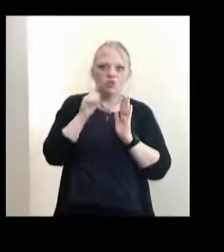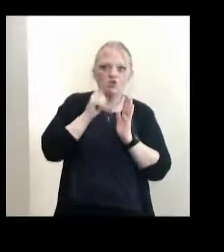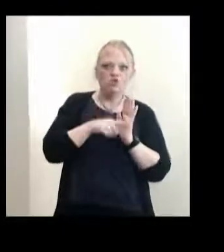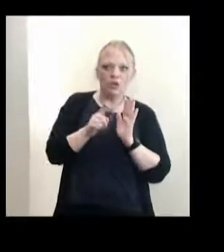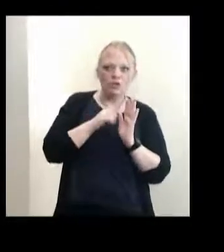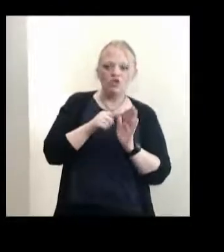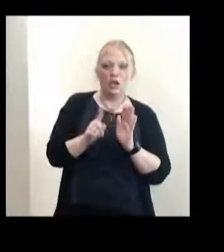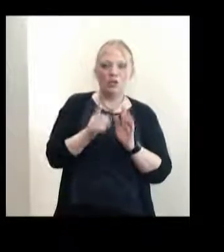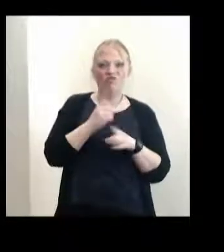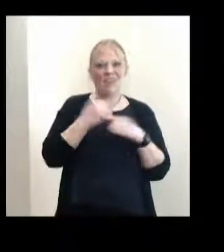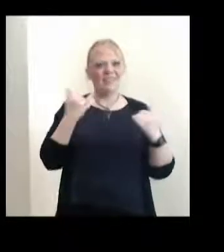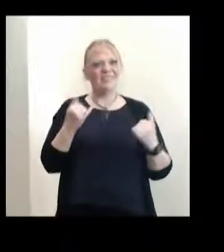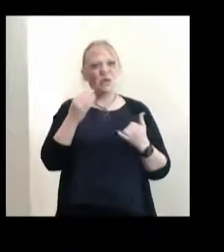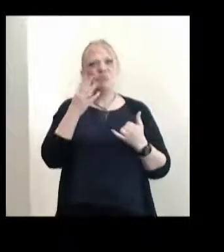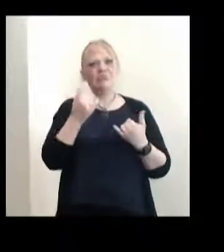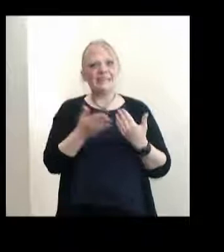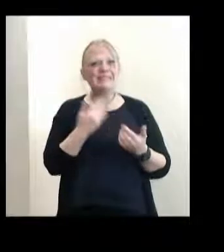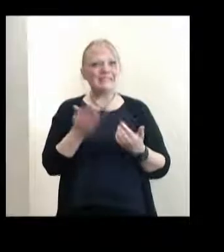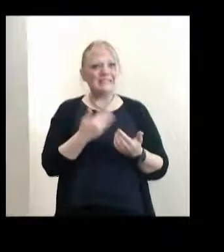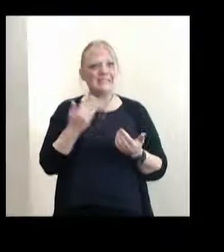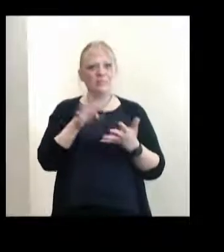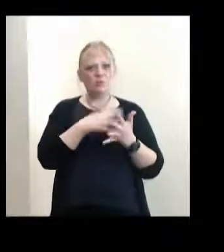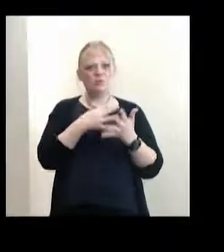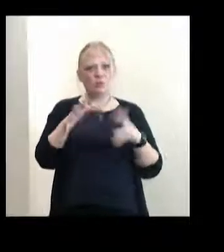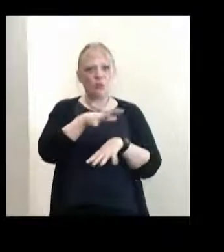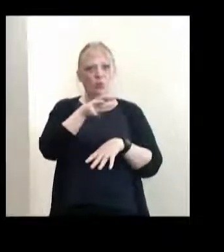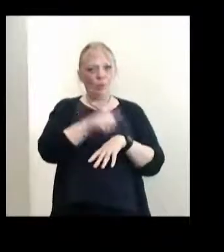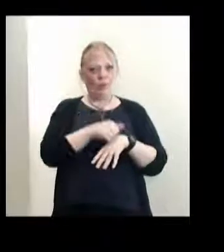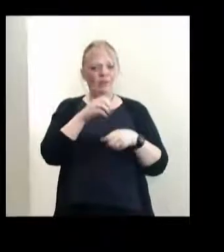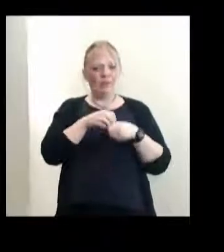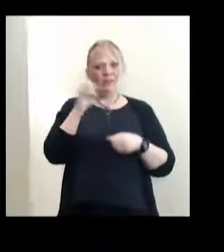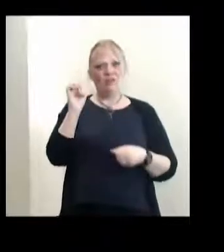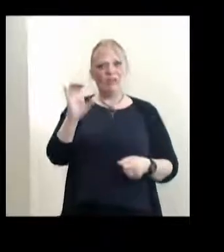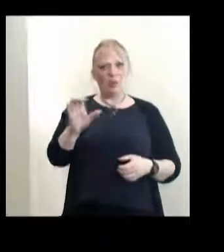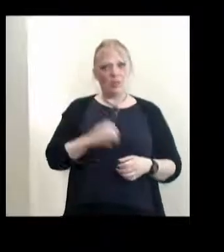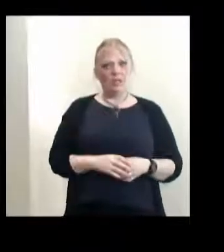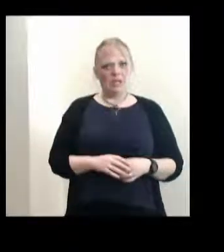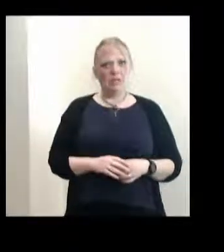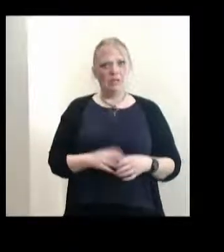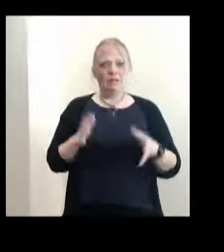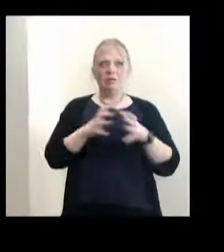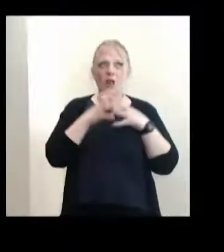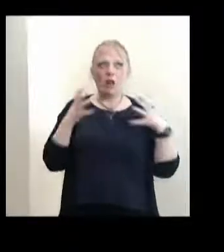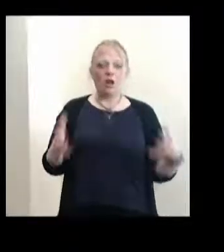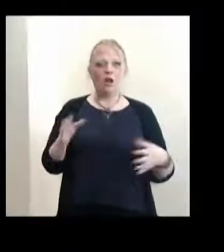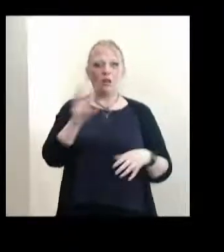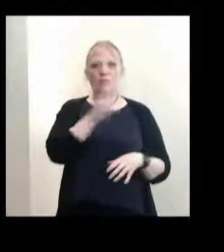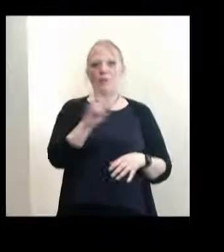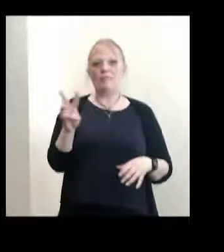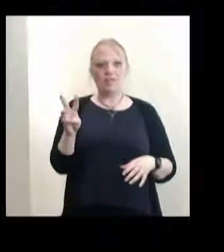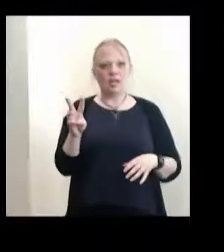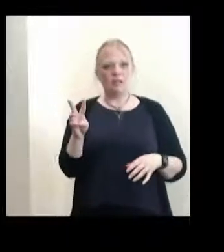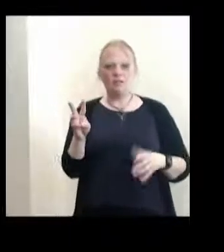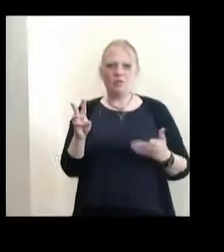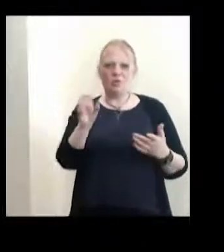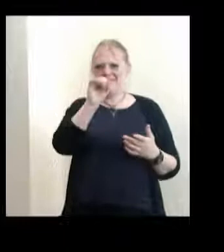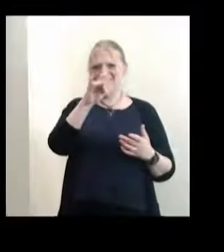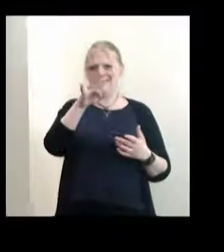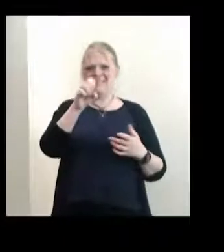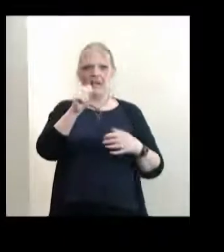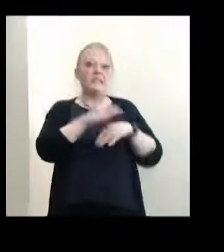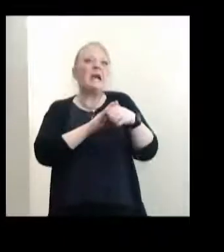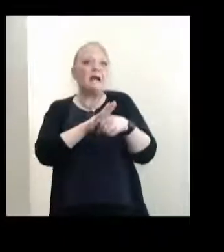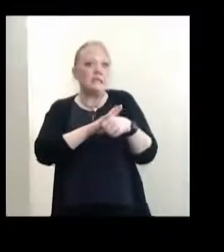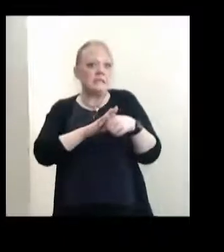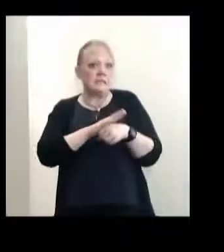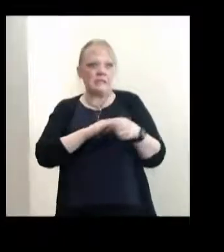it's pretty easy to get scheduled an appointment in Erie County. There's lots of sites that that have spaces